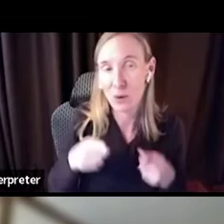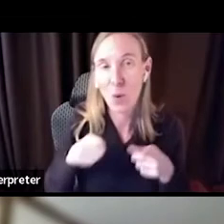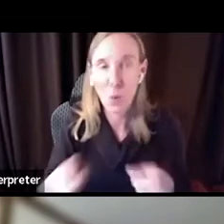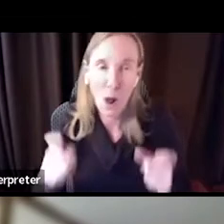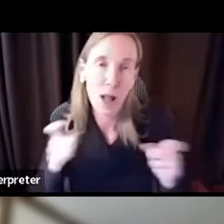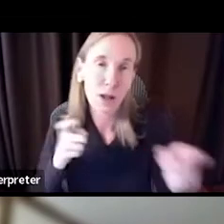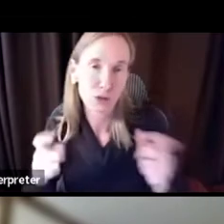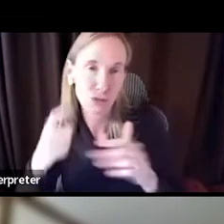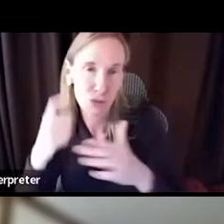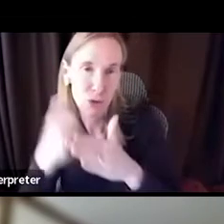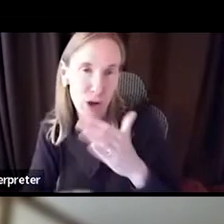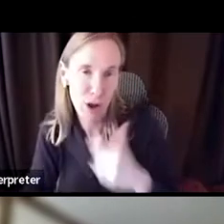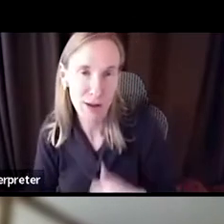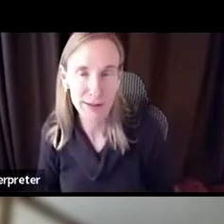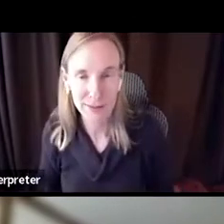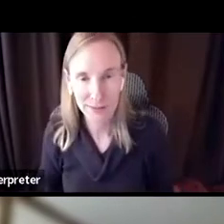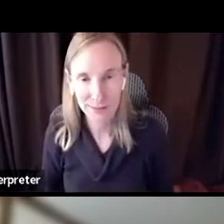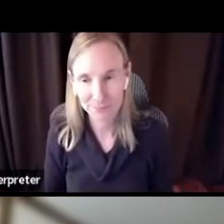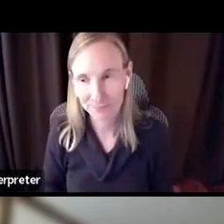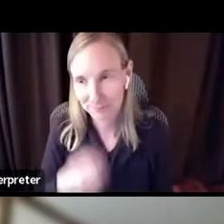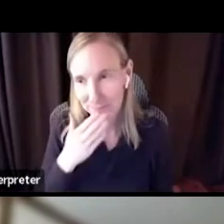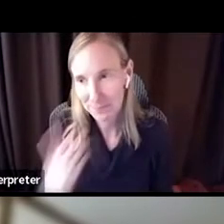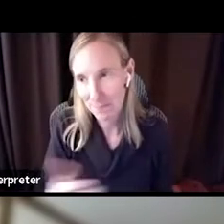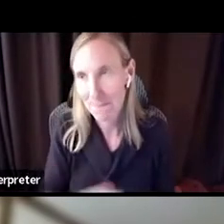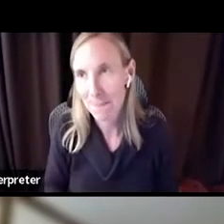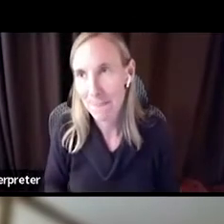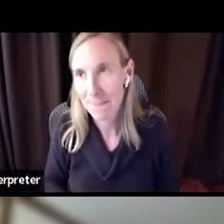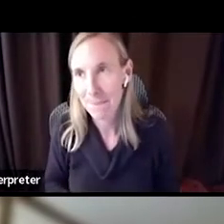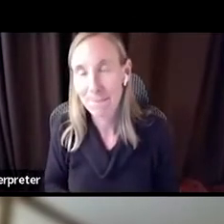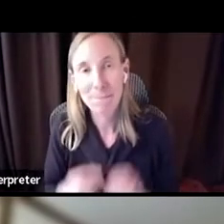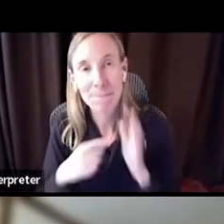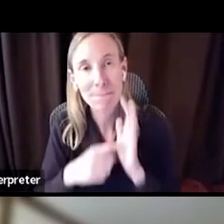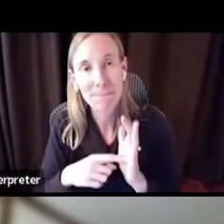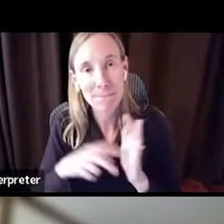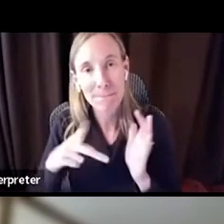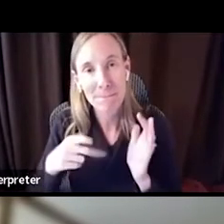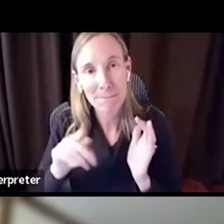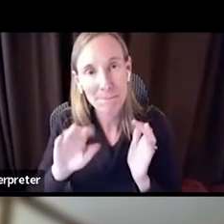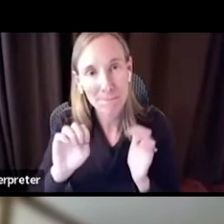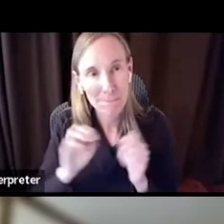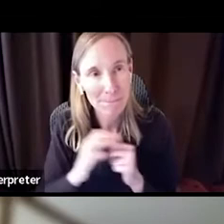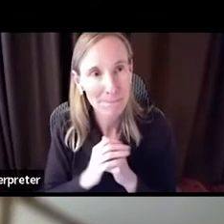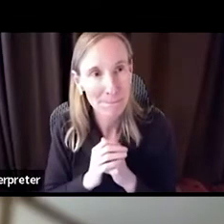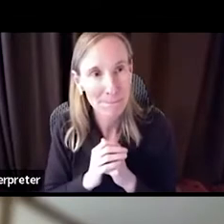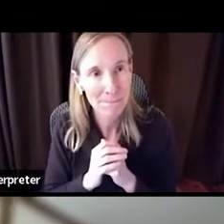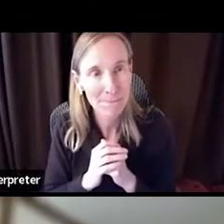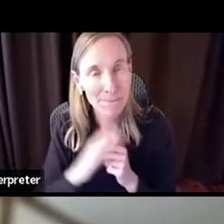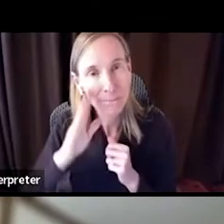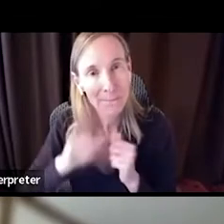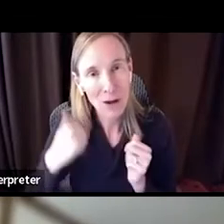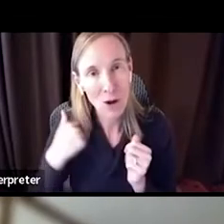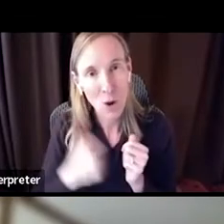Okay, thank you. Representative Page? Yes, I realize we're dealing with